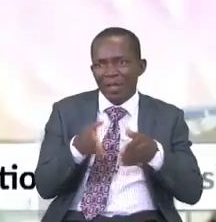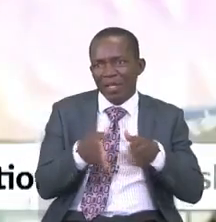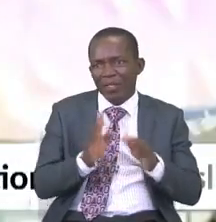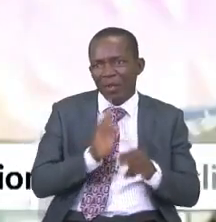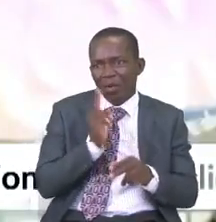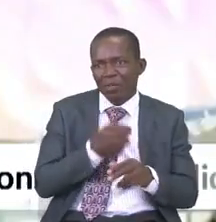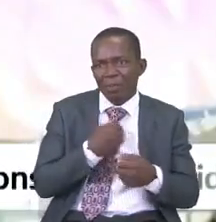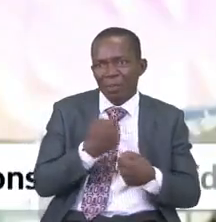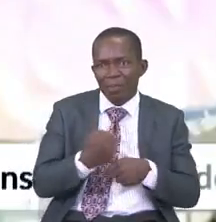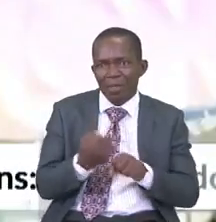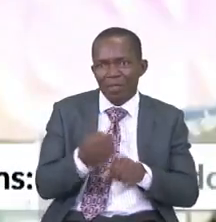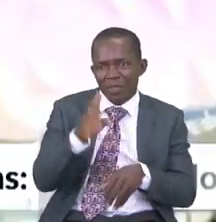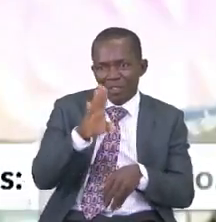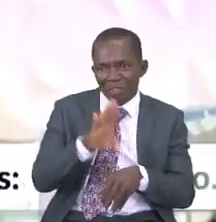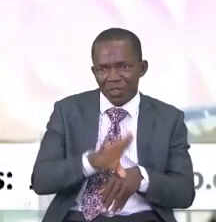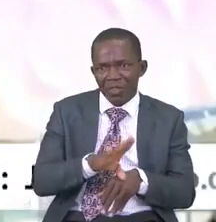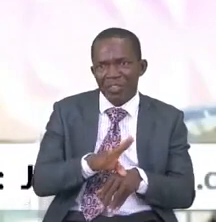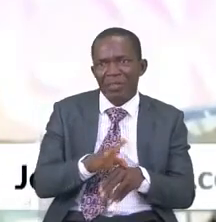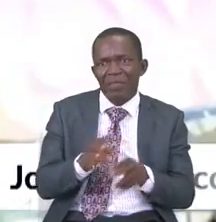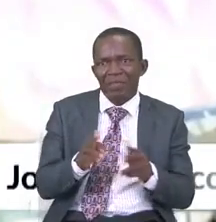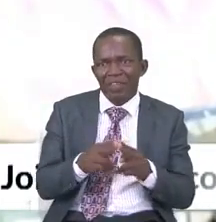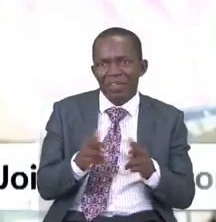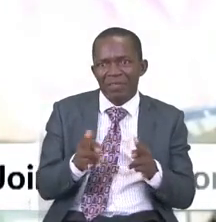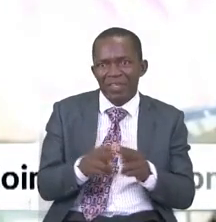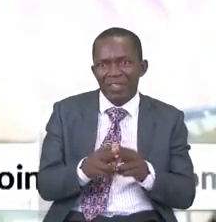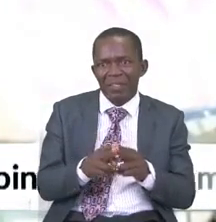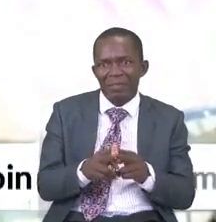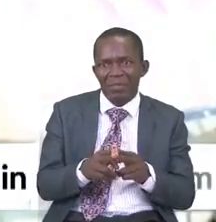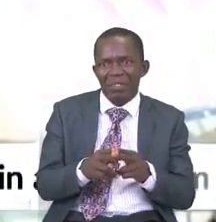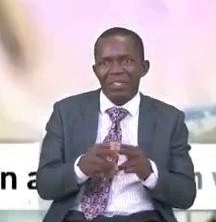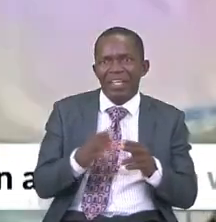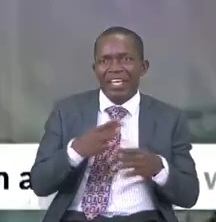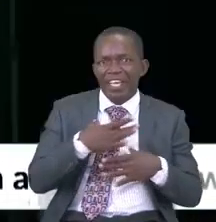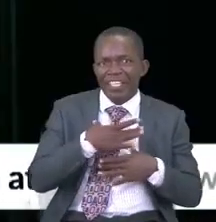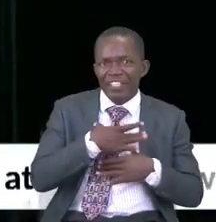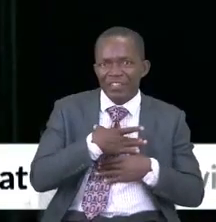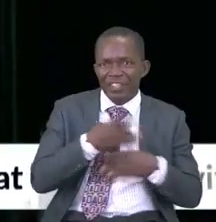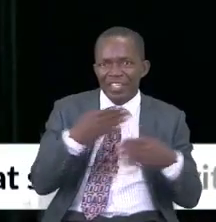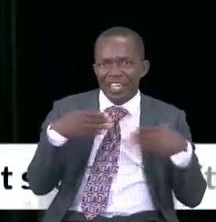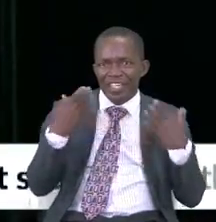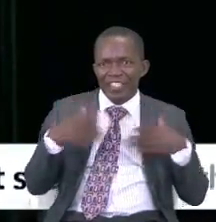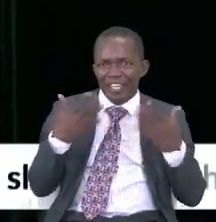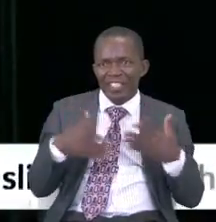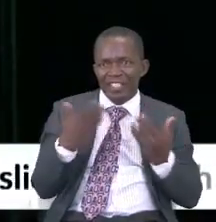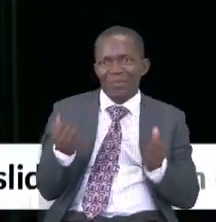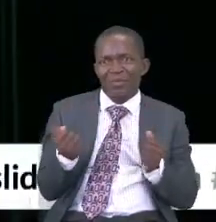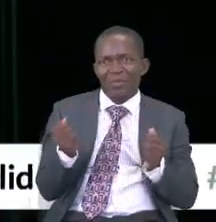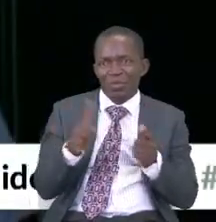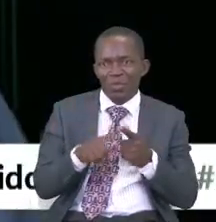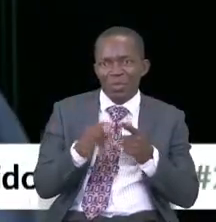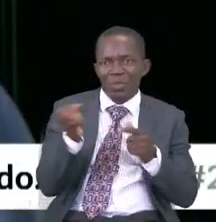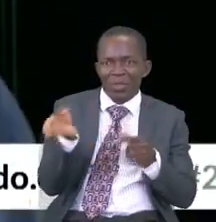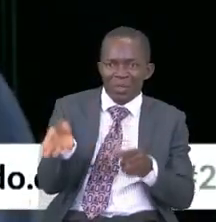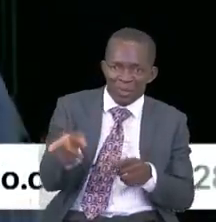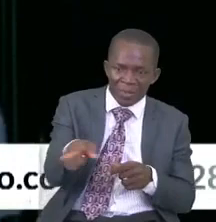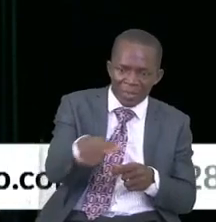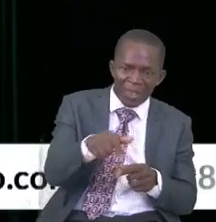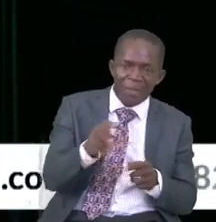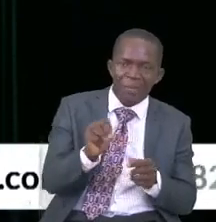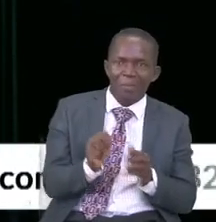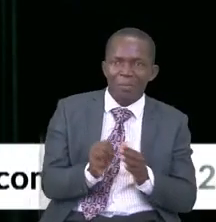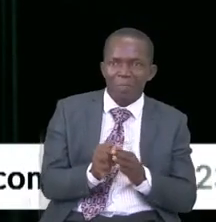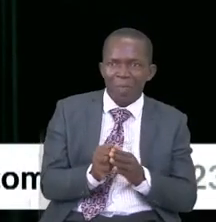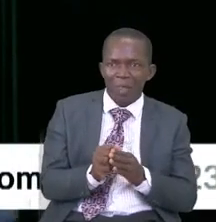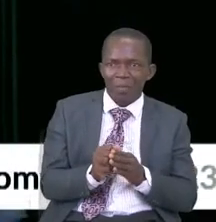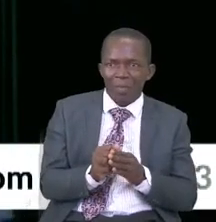is exciting. Paul says it was in the church I saw visions of God. And Jacob said, while I was sleeping,